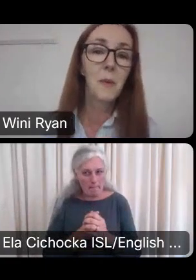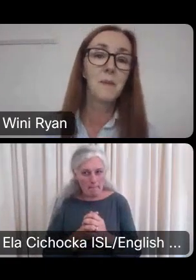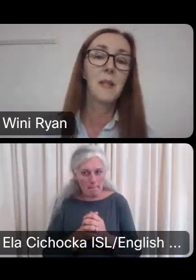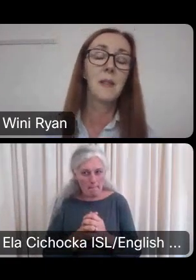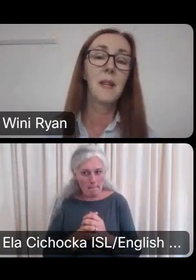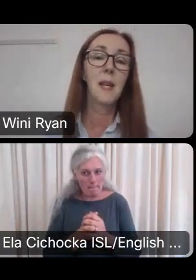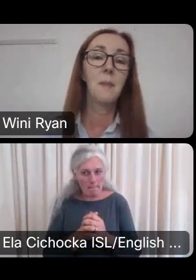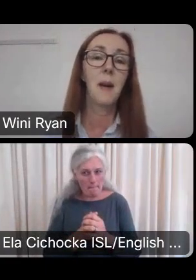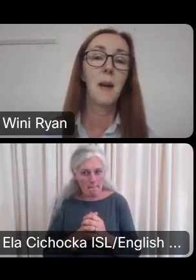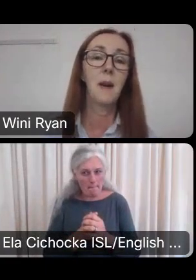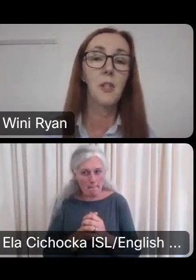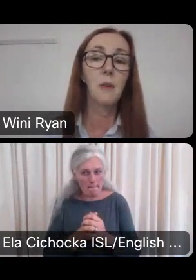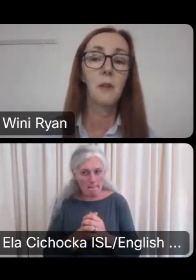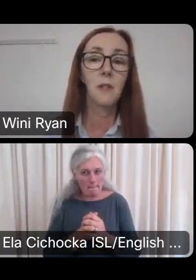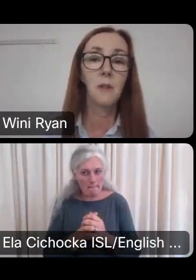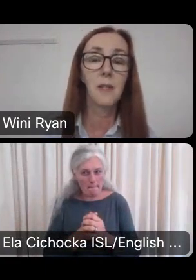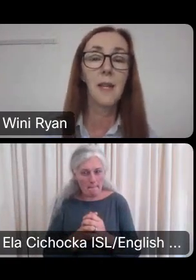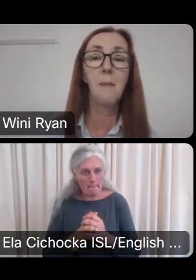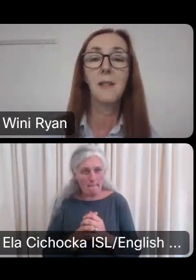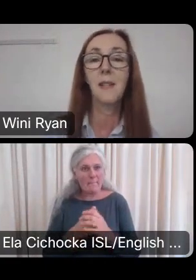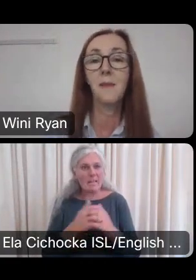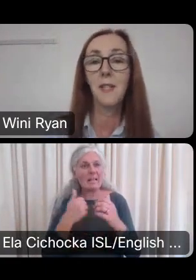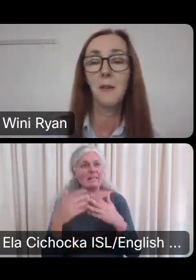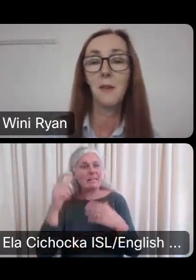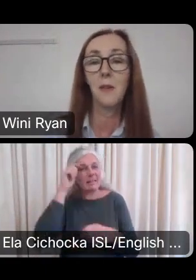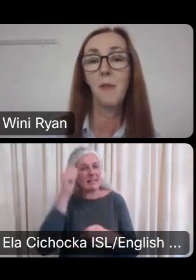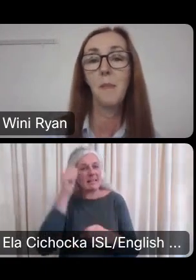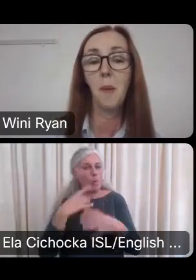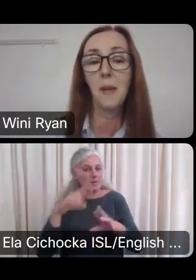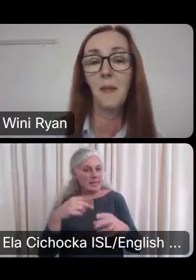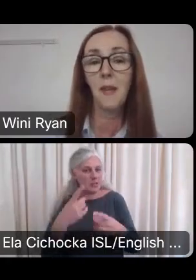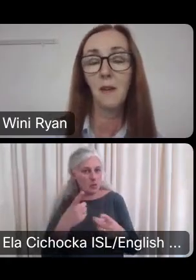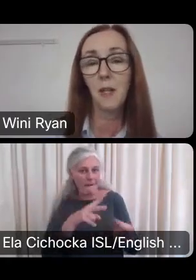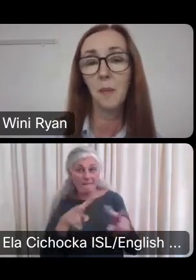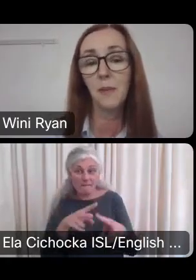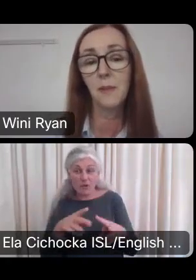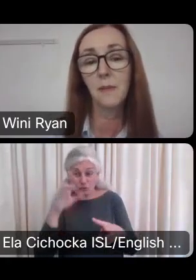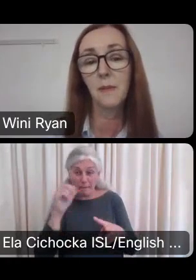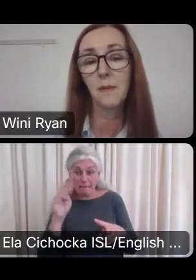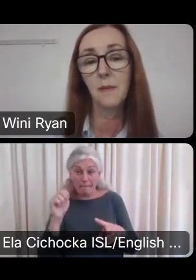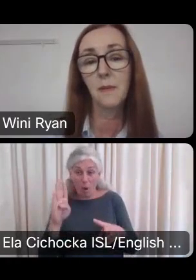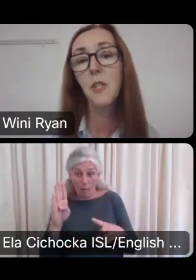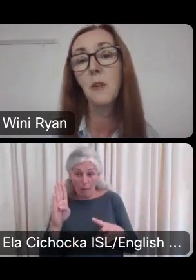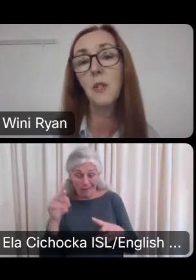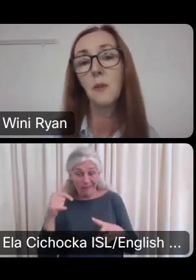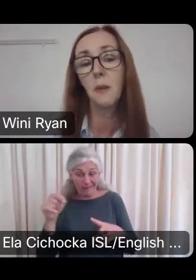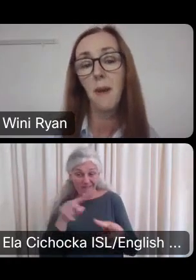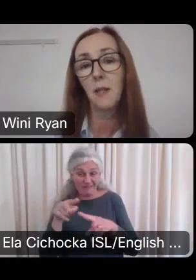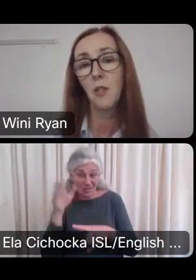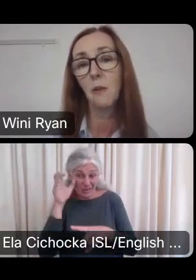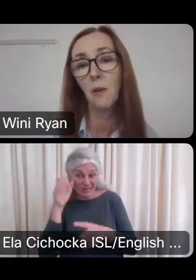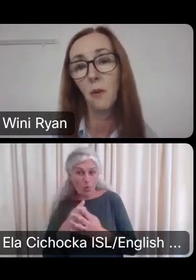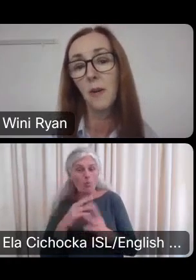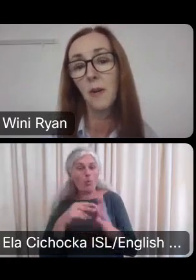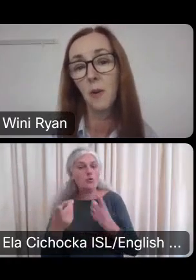So thinking about what you can do, thinking back to that video you saw of Bob in The Incredibles, what do you do to